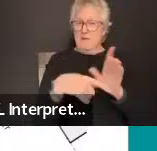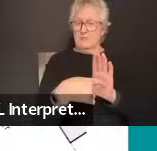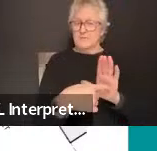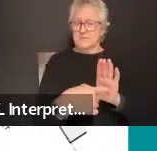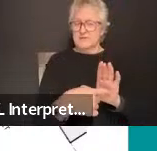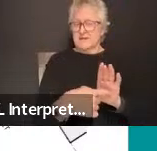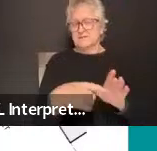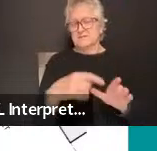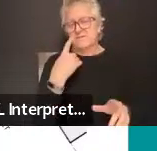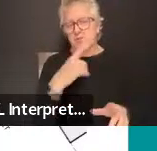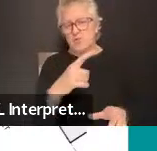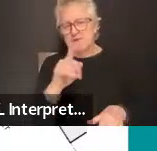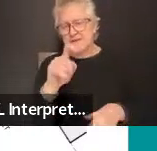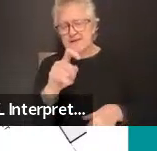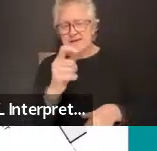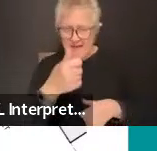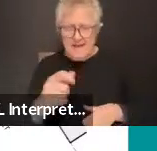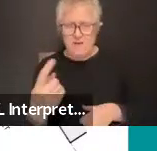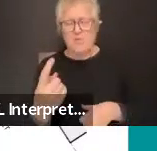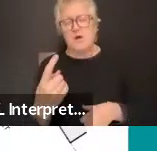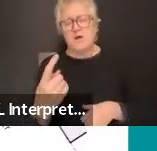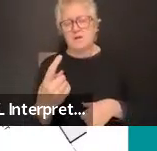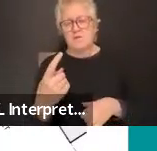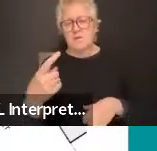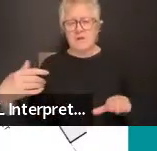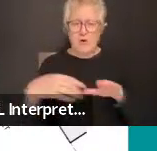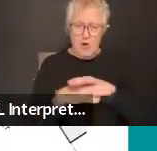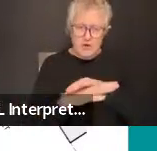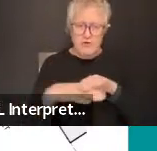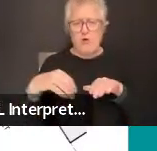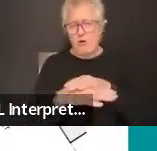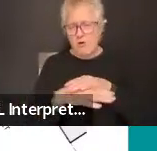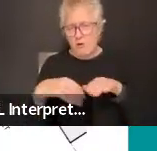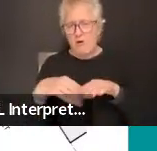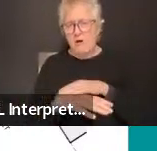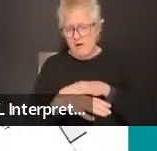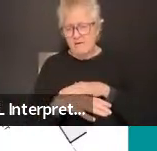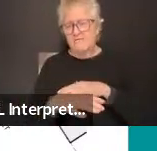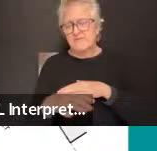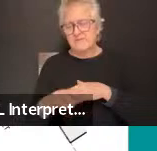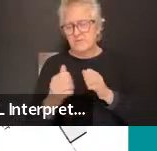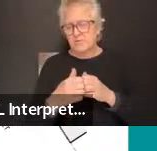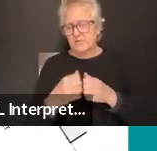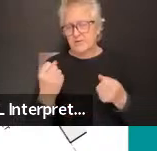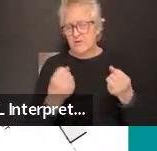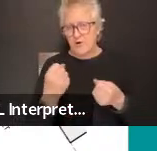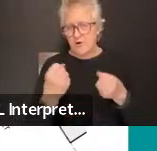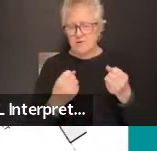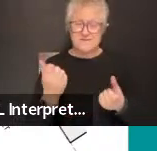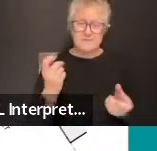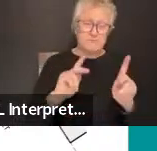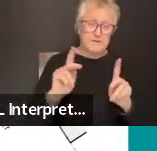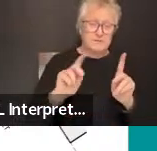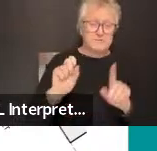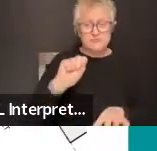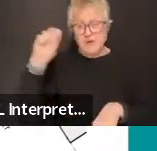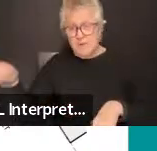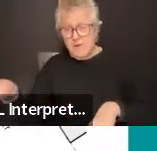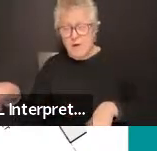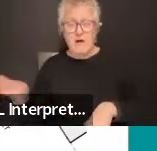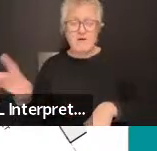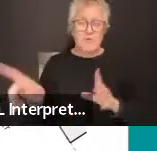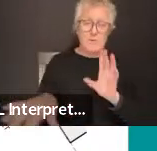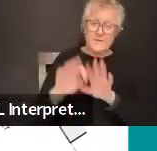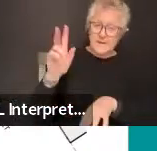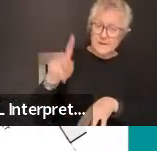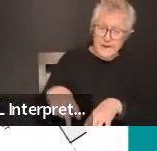coming on and off out of cars. So that could both be individual cars, people dropping or picking up, and